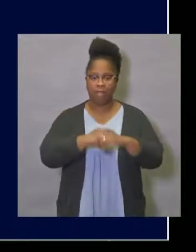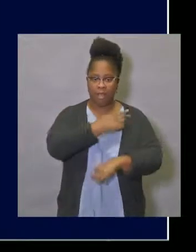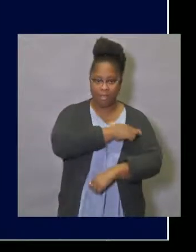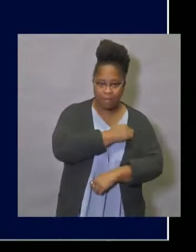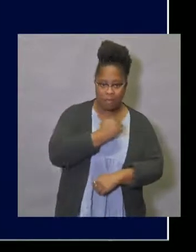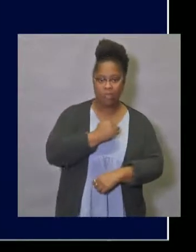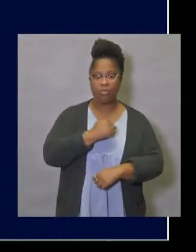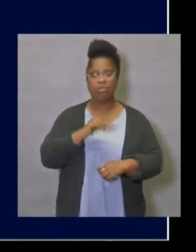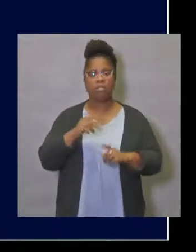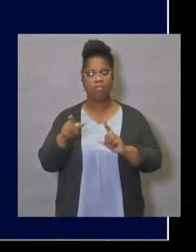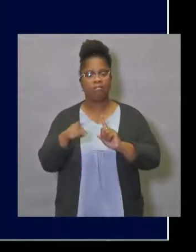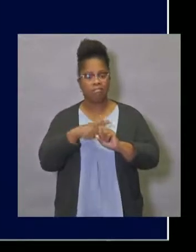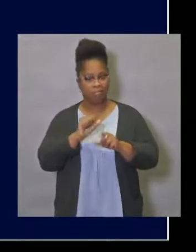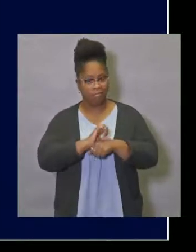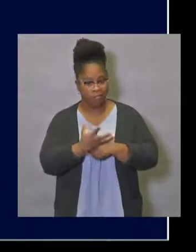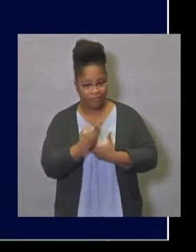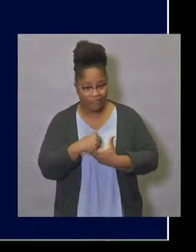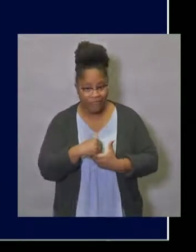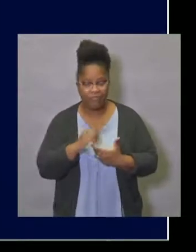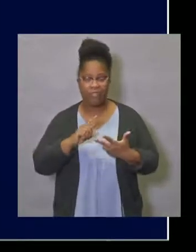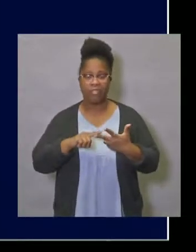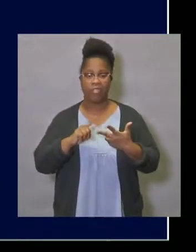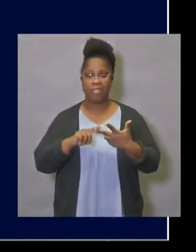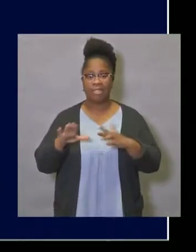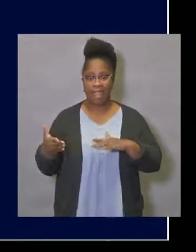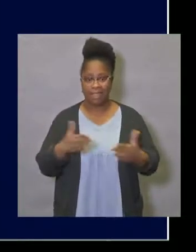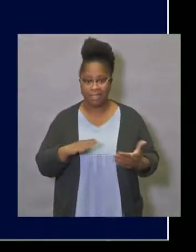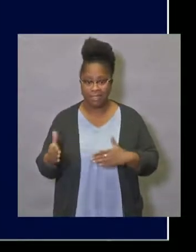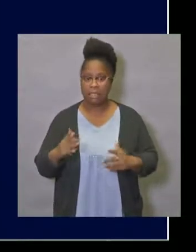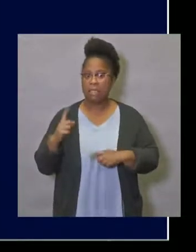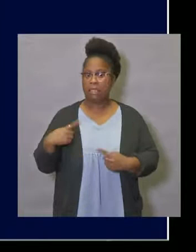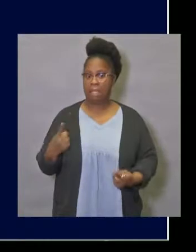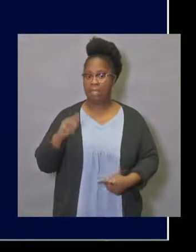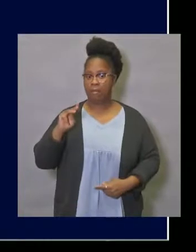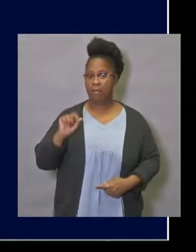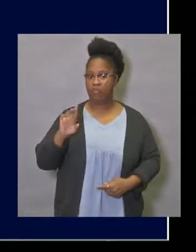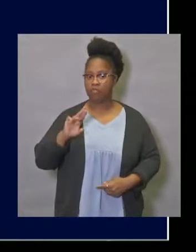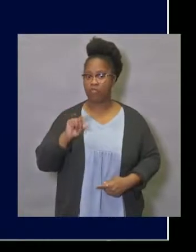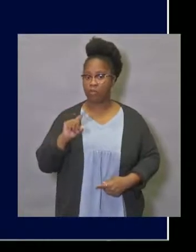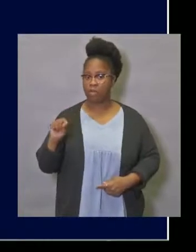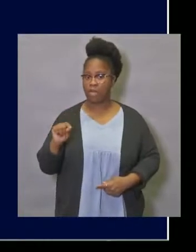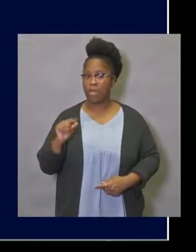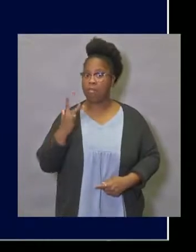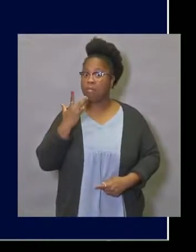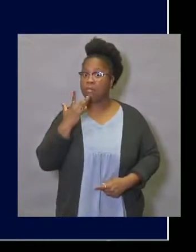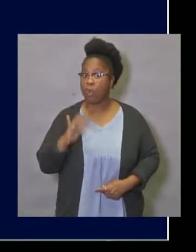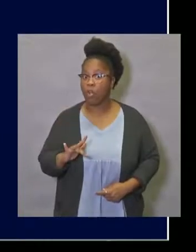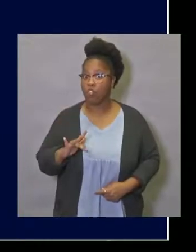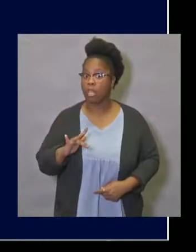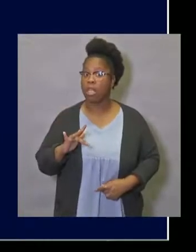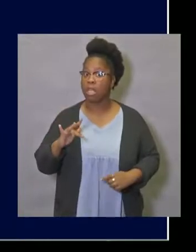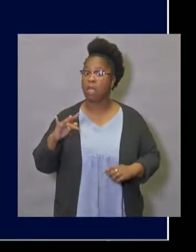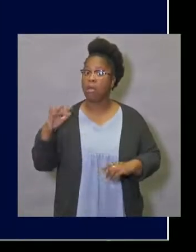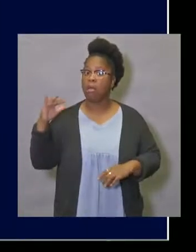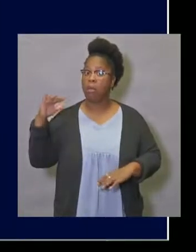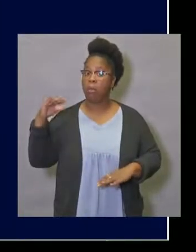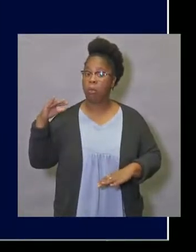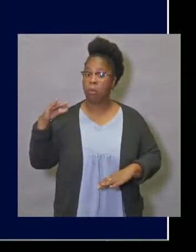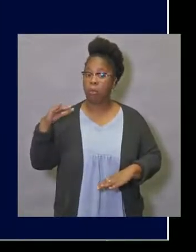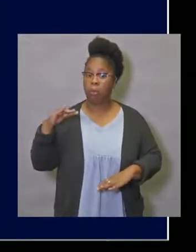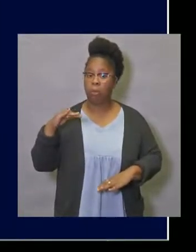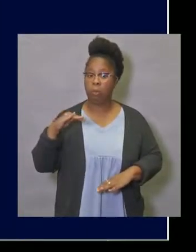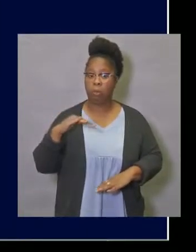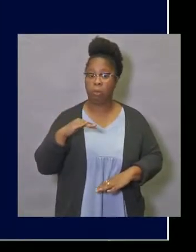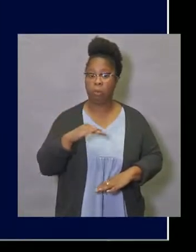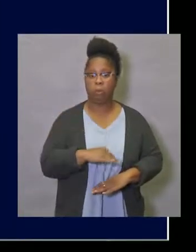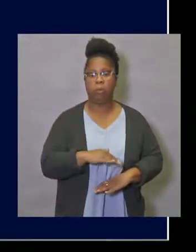2020. Fortunately, all 3 metrics continue to decline. But I do want to note that this week is when we could see